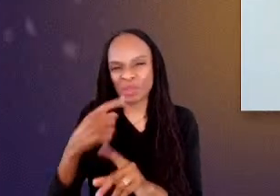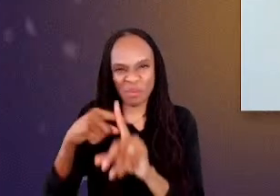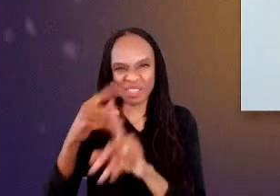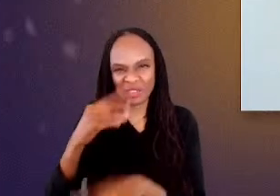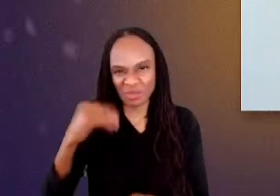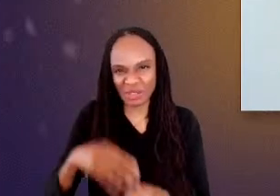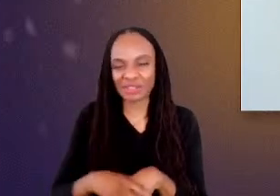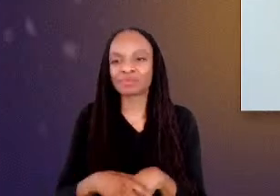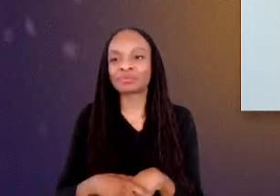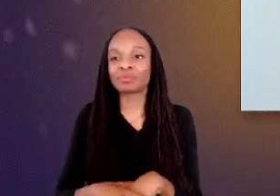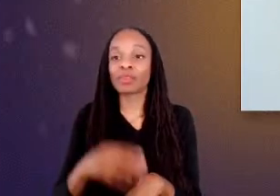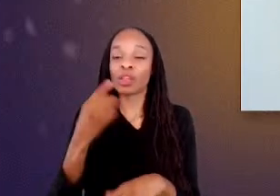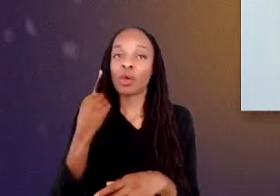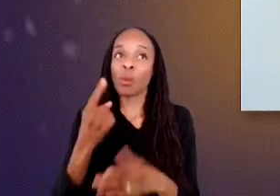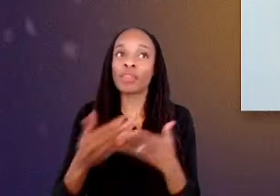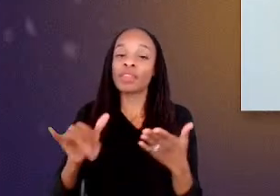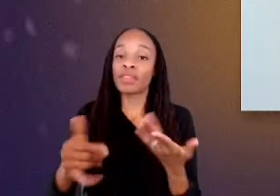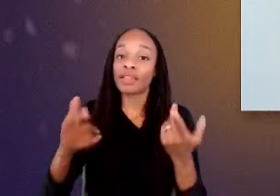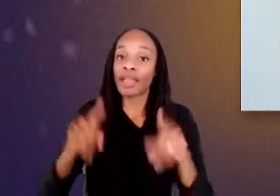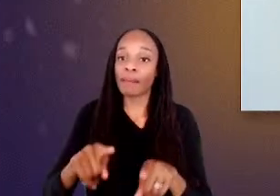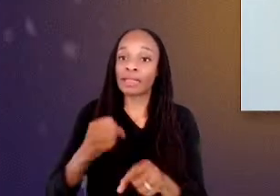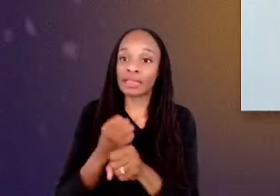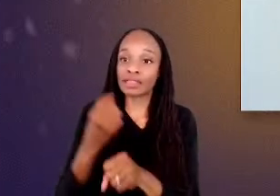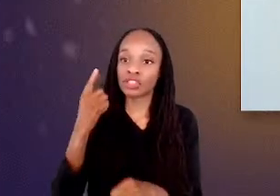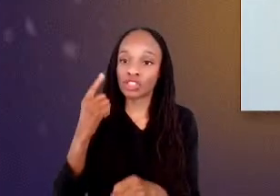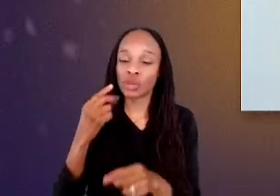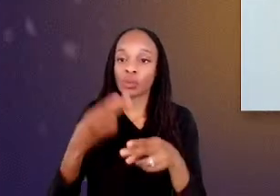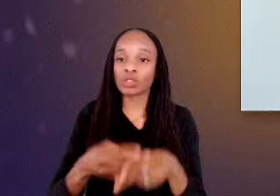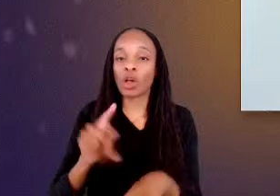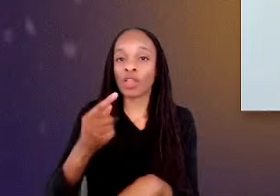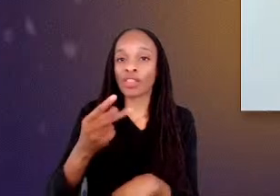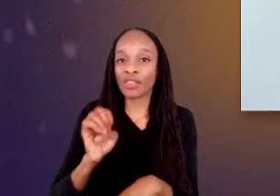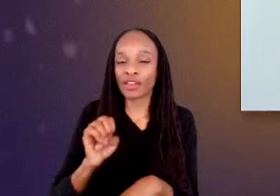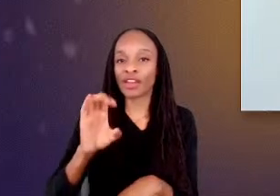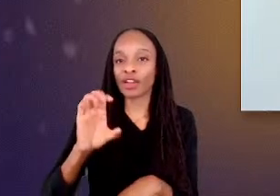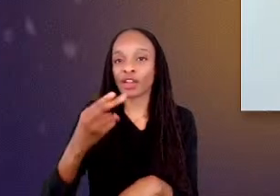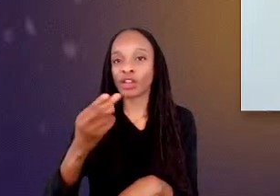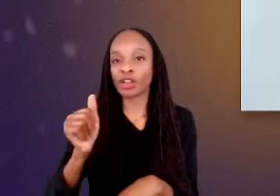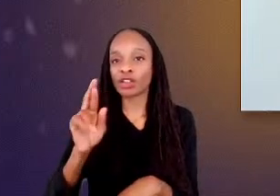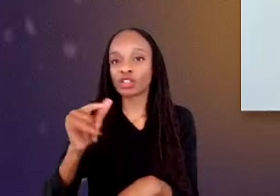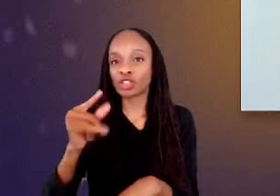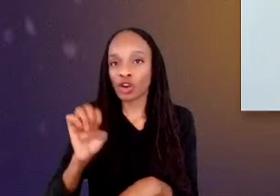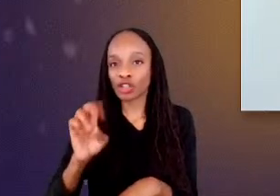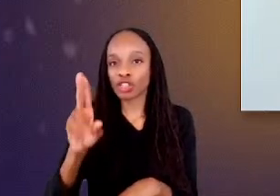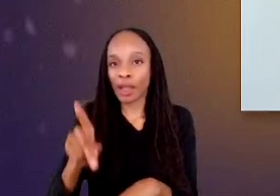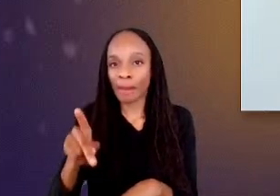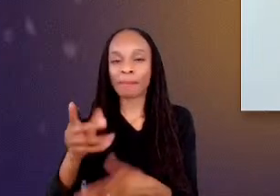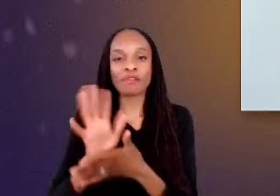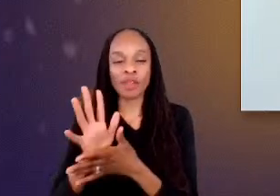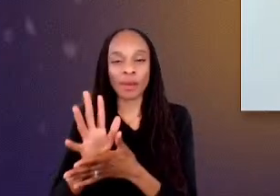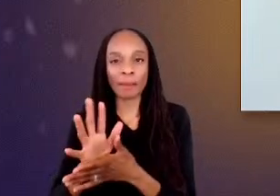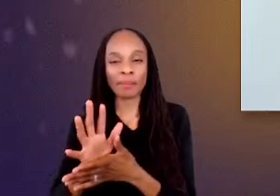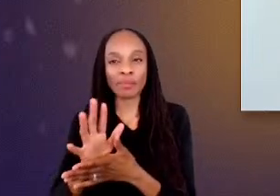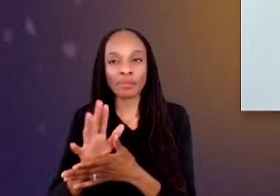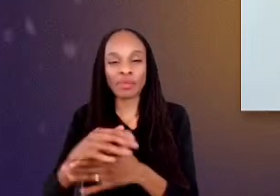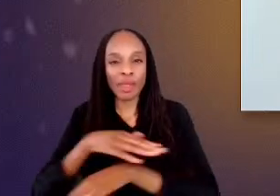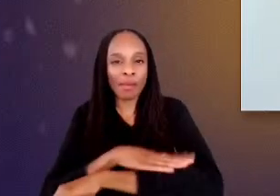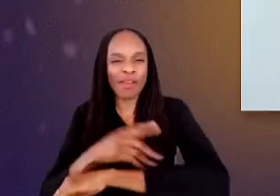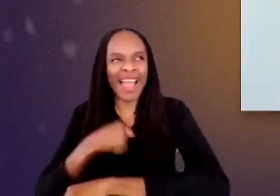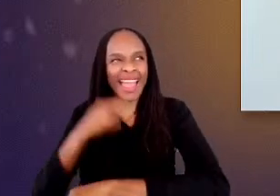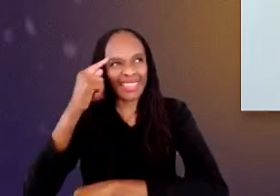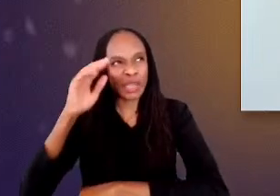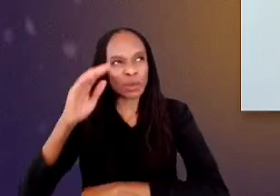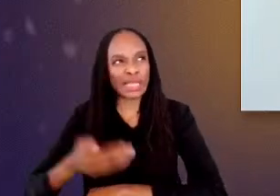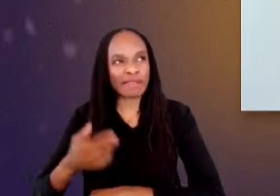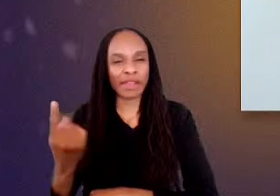One of the last festivals that we did last year was called the Sharjah Film Platform. I believe it was invite only at the time, but they might